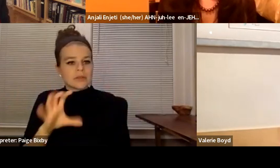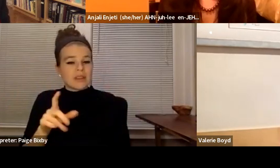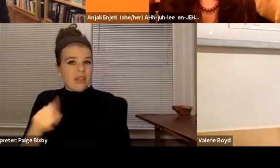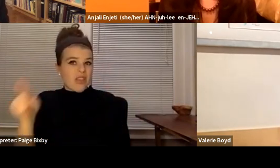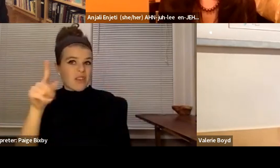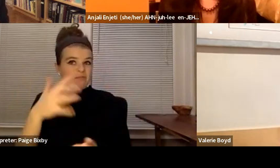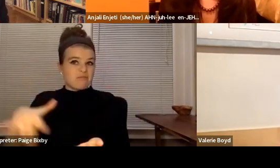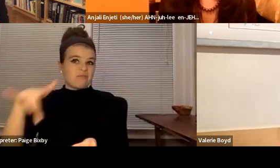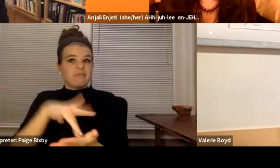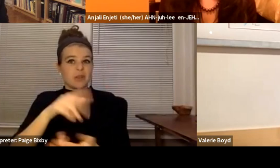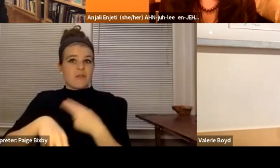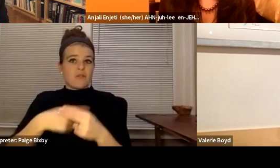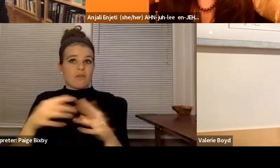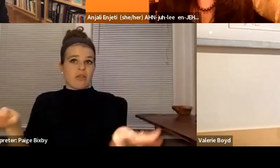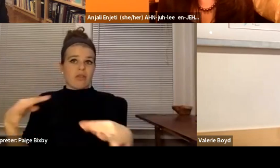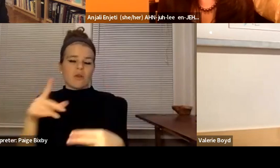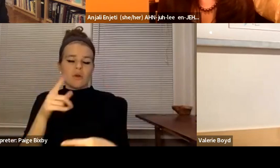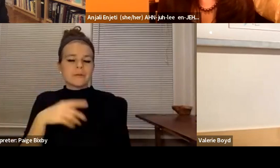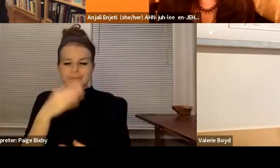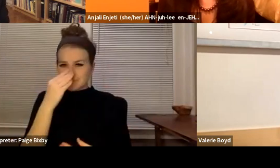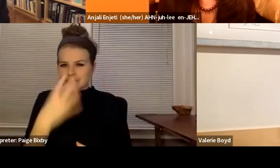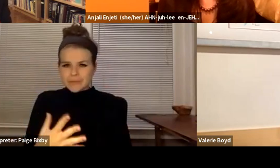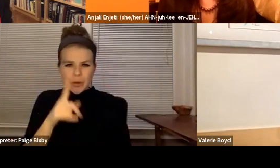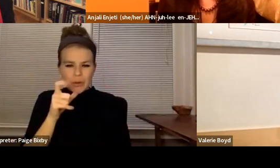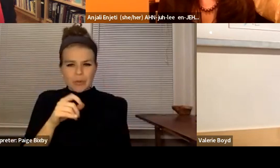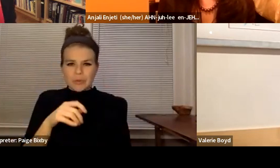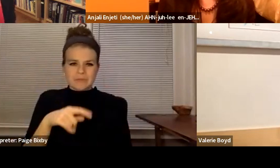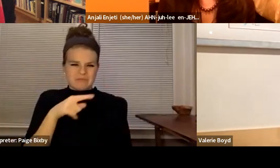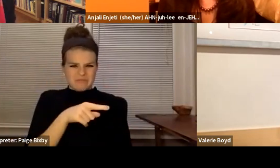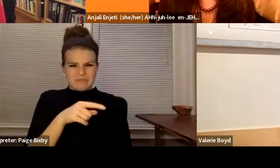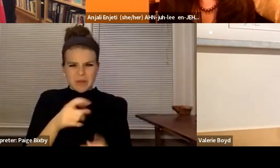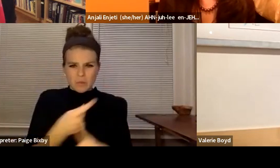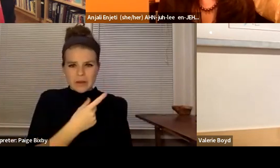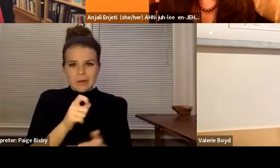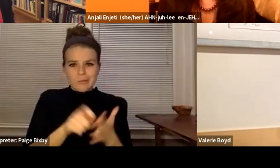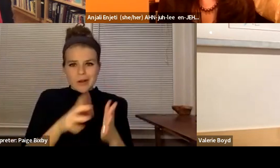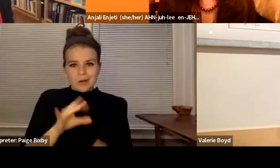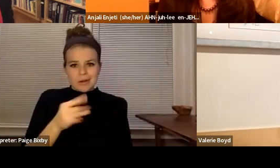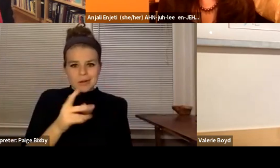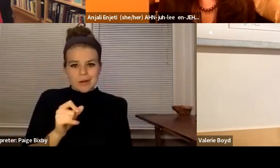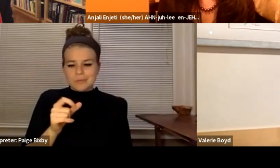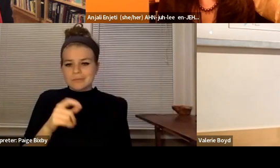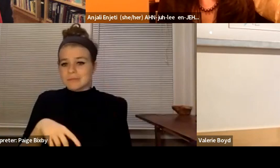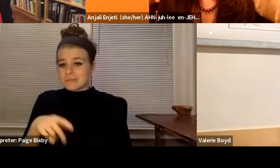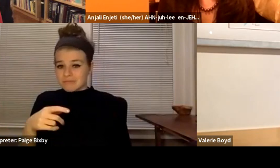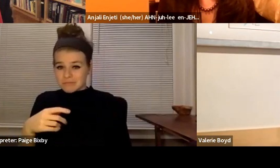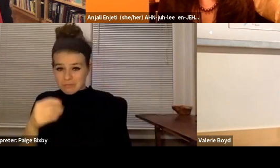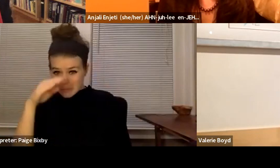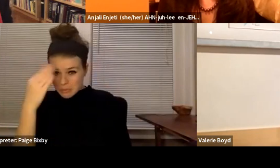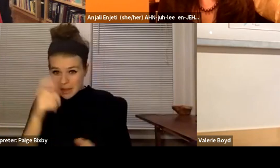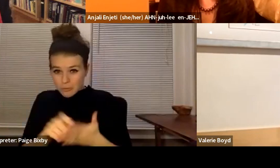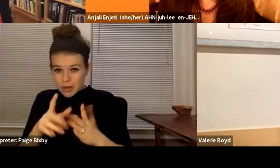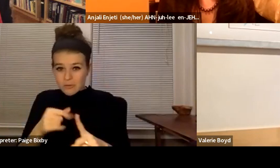universe. Who cares what this Indian writer in Rochester is writing? Who cares what this Black woman in Atlanta is writing? What does that have to do with me?